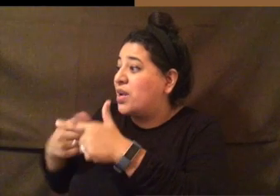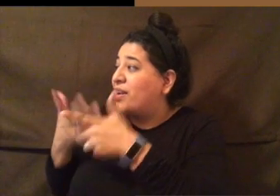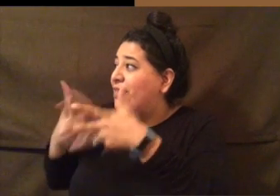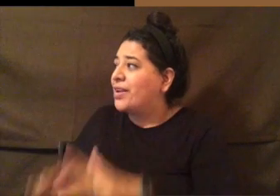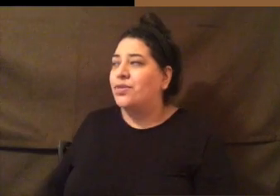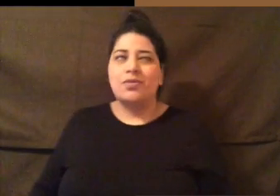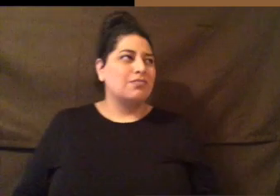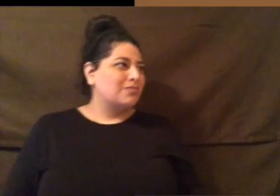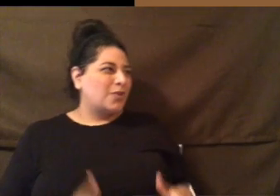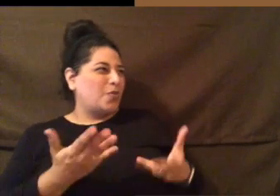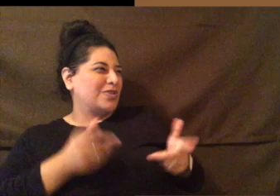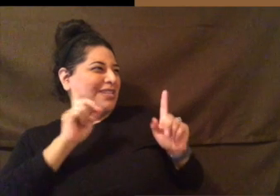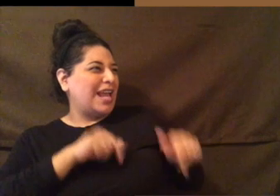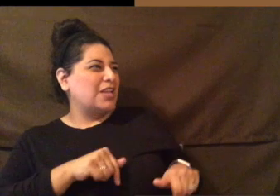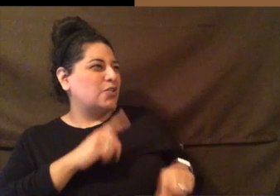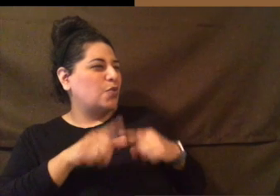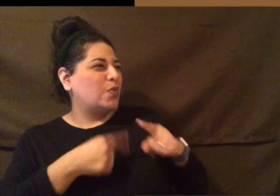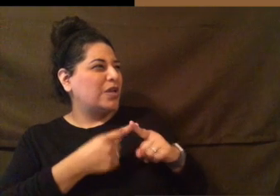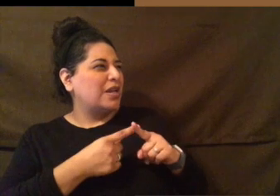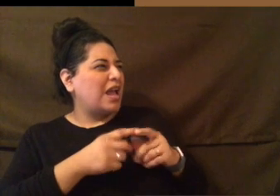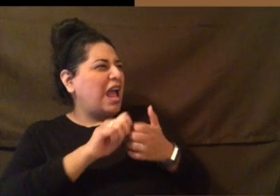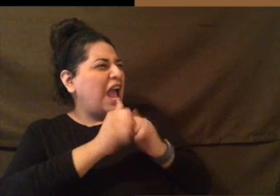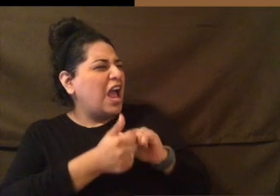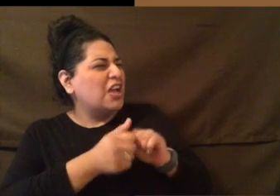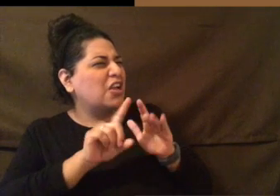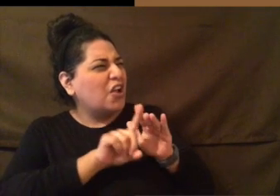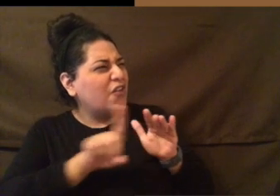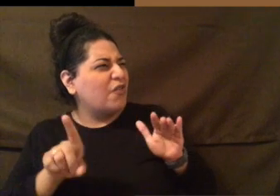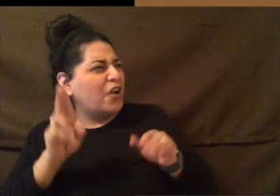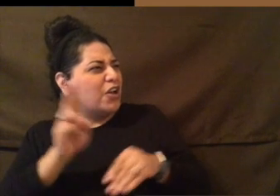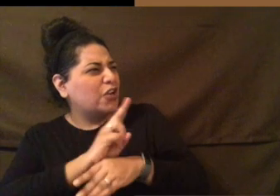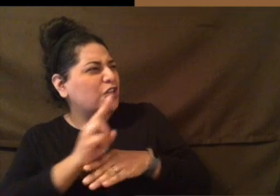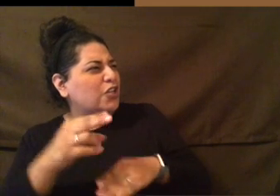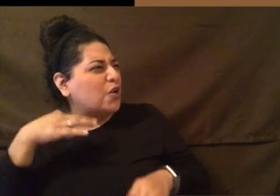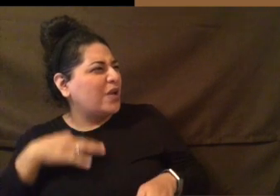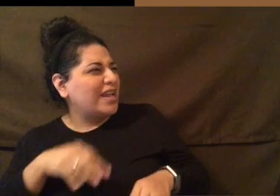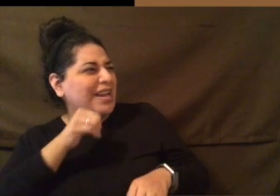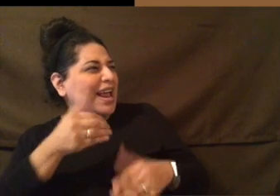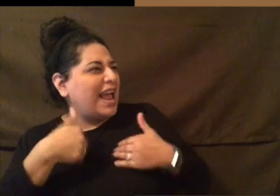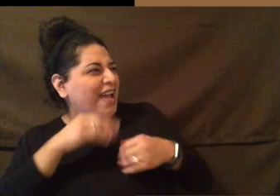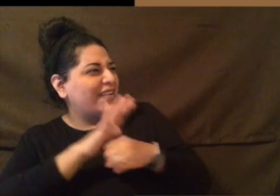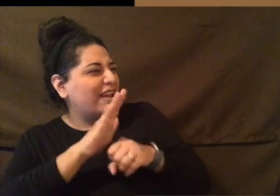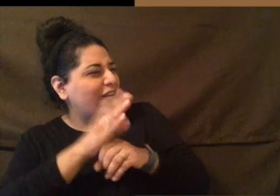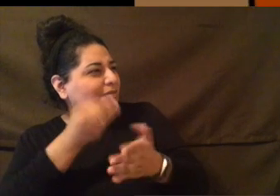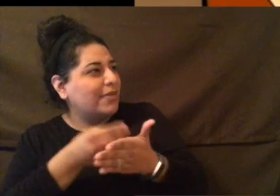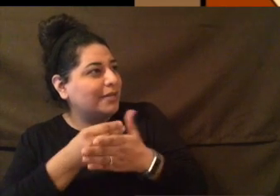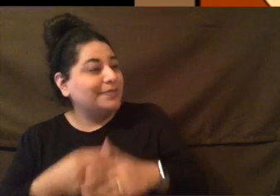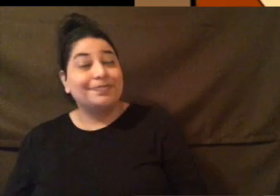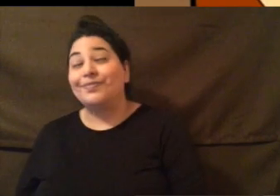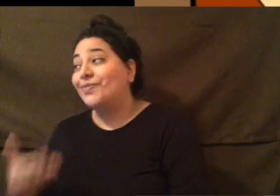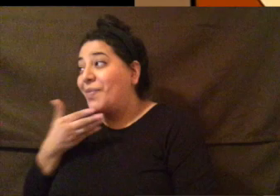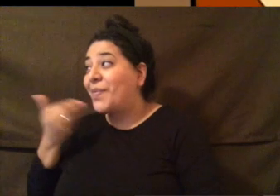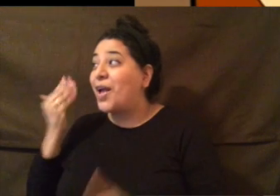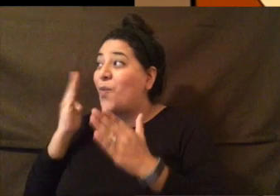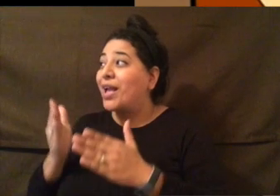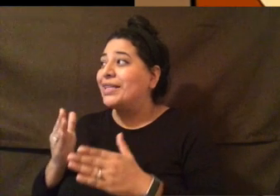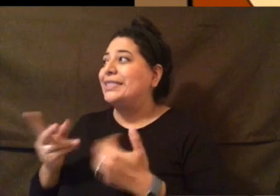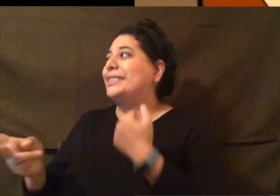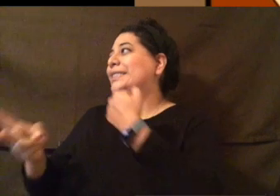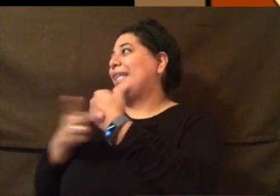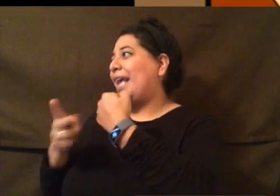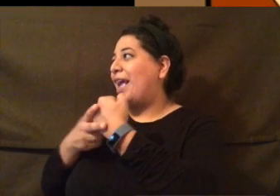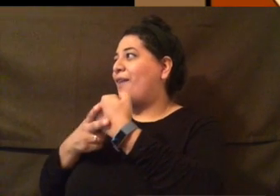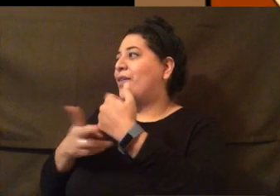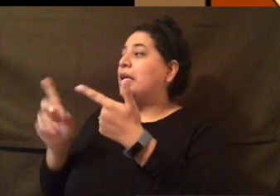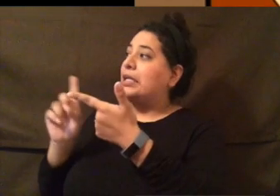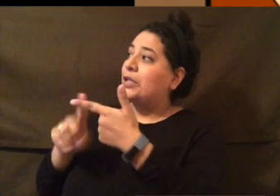what's the answer? How do you avoid using credit if you want to buy something that you don't have enough money for? The best way is to save your money until